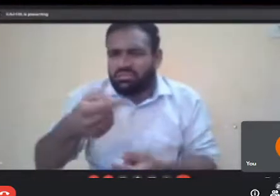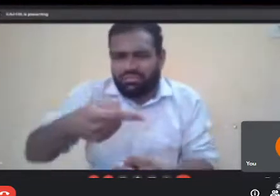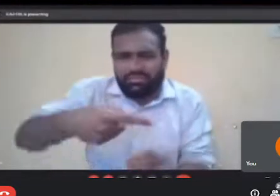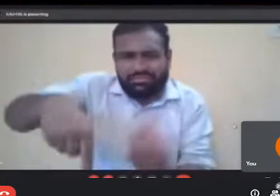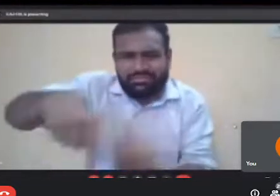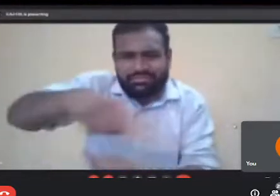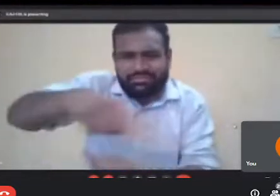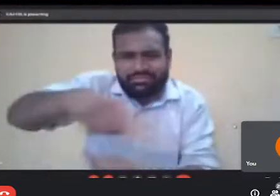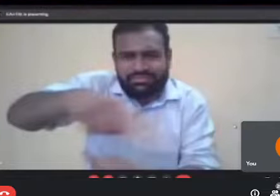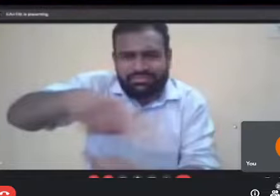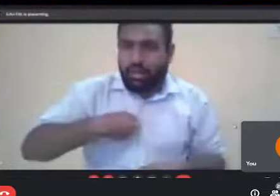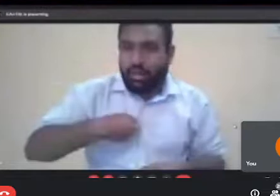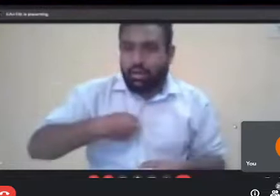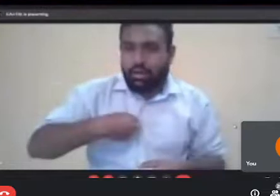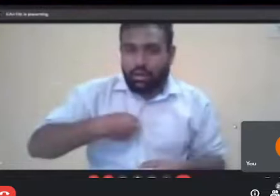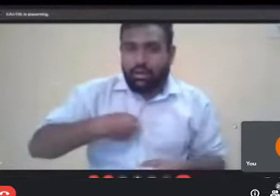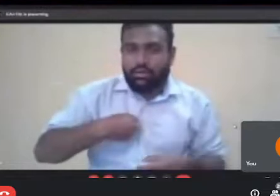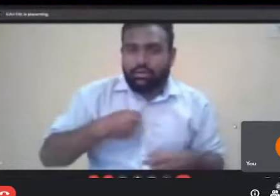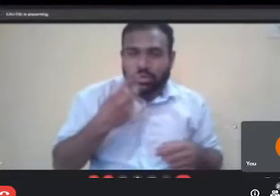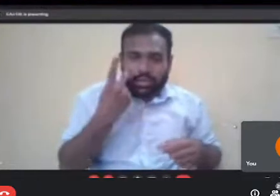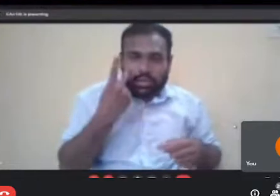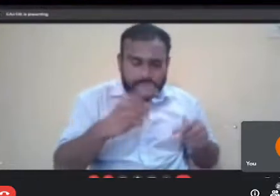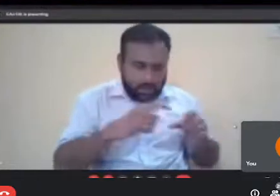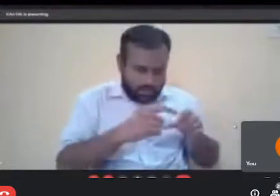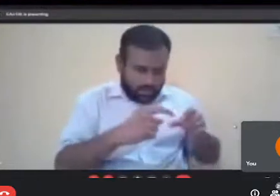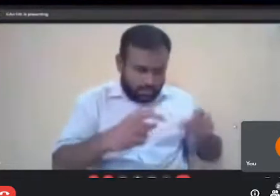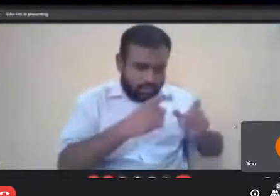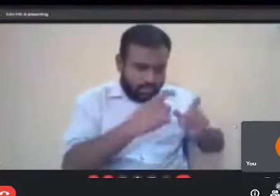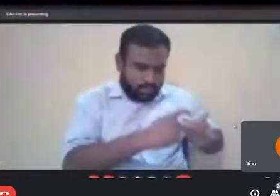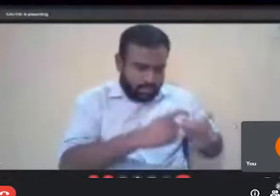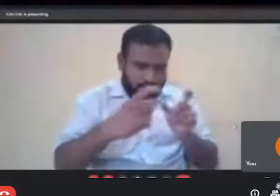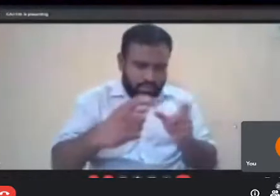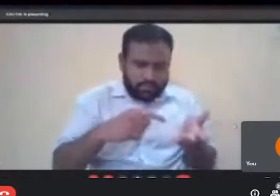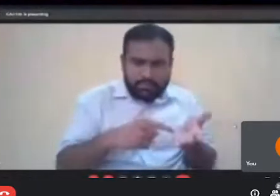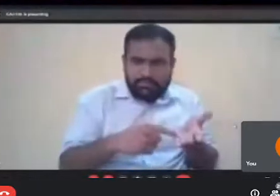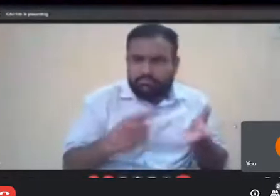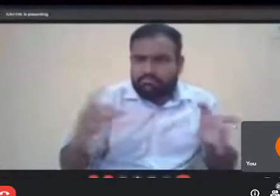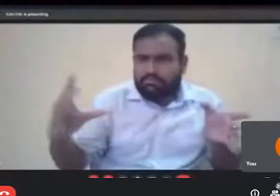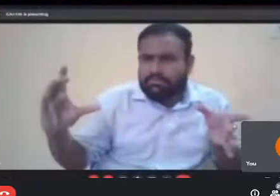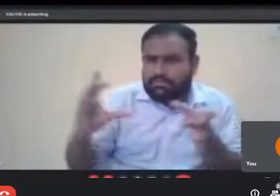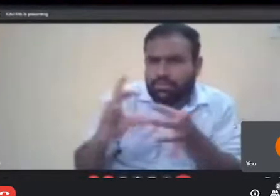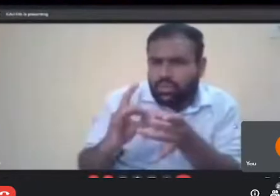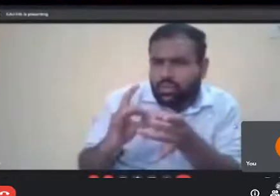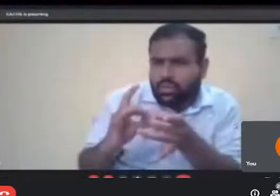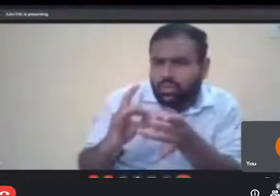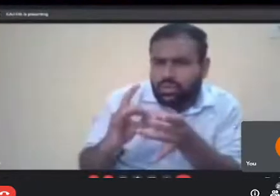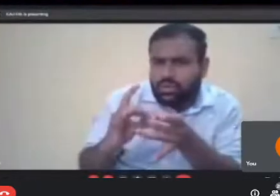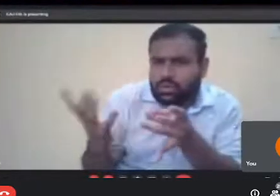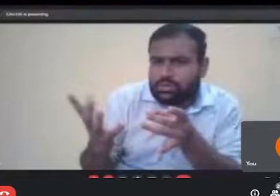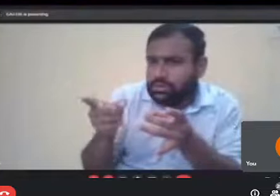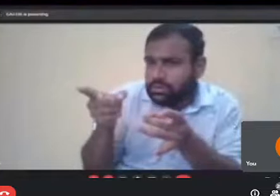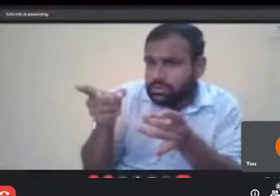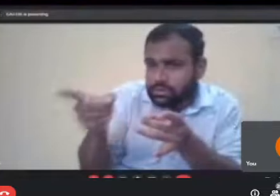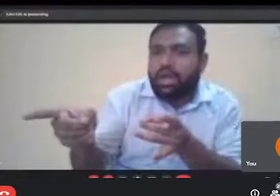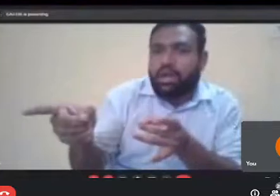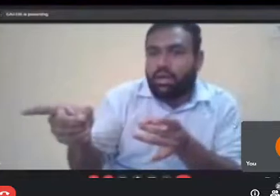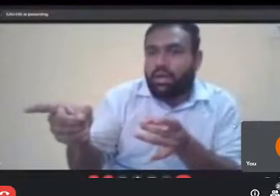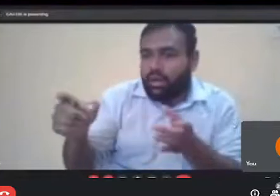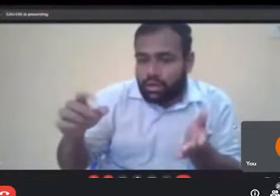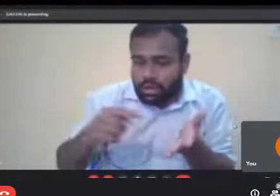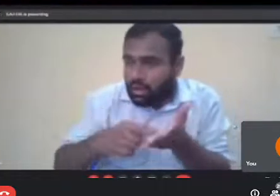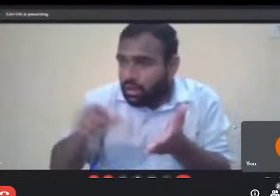have to throw a pen, or we have to throw like a small things. Okay, here we have to pin over here. So this thing has to be